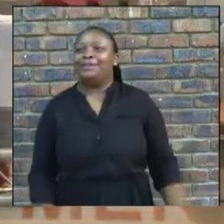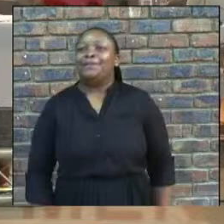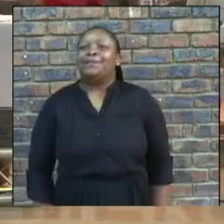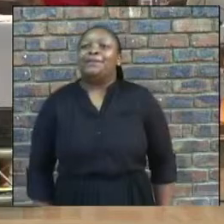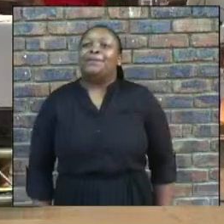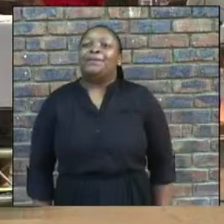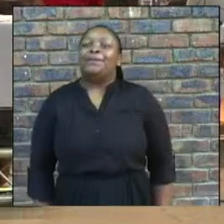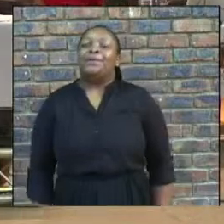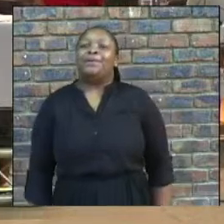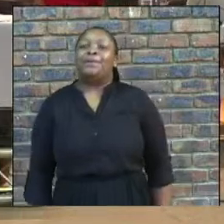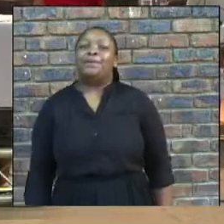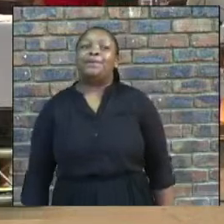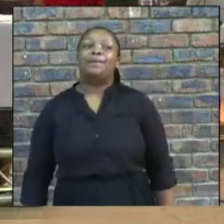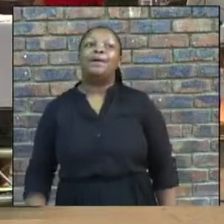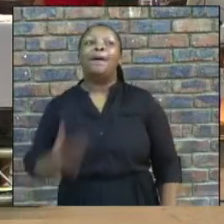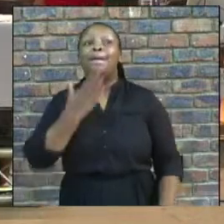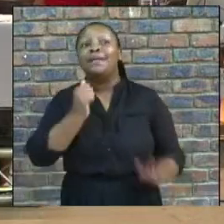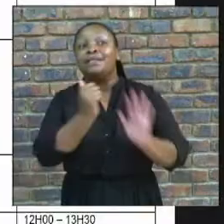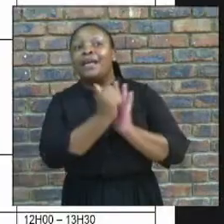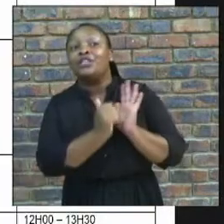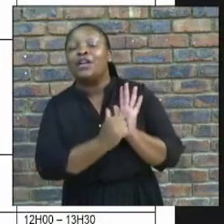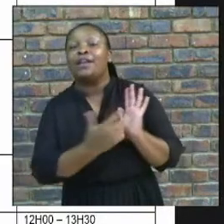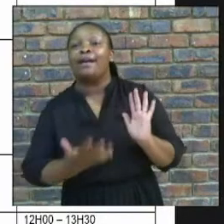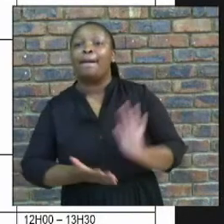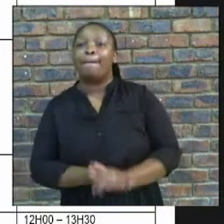Can we beam the agenda?